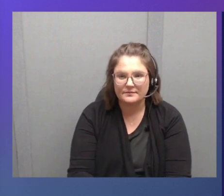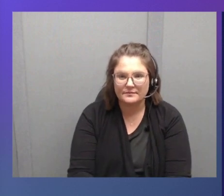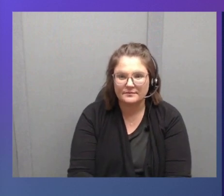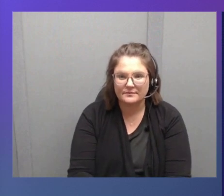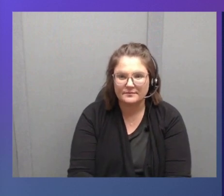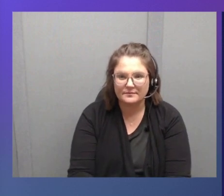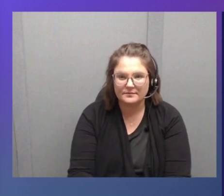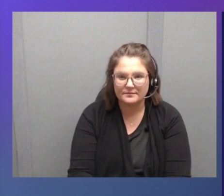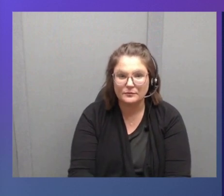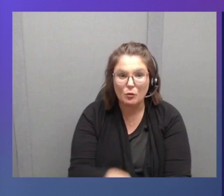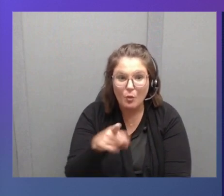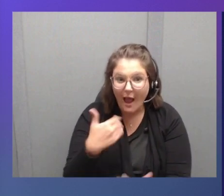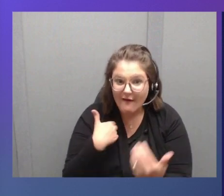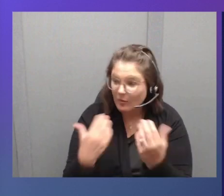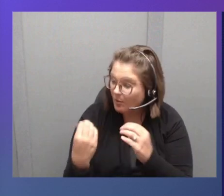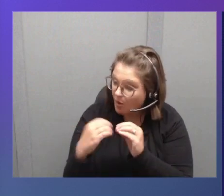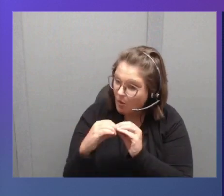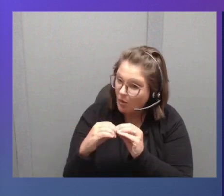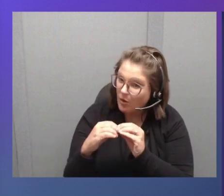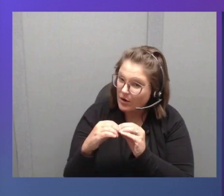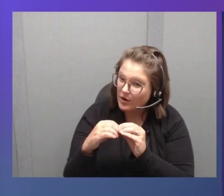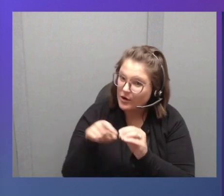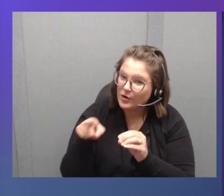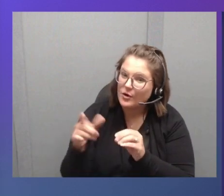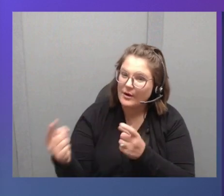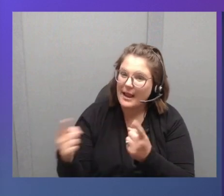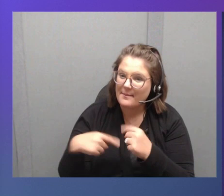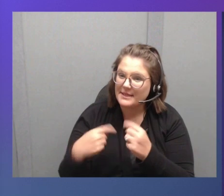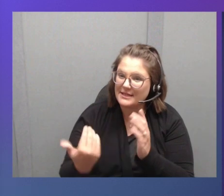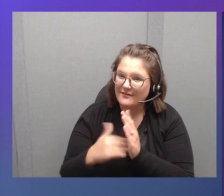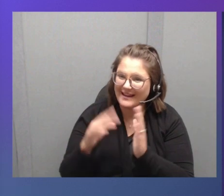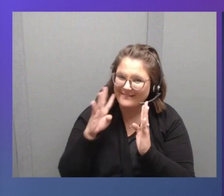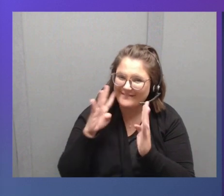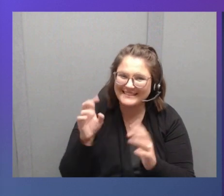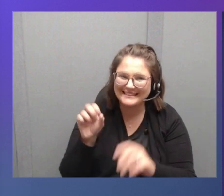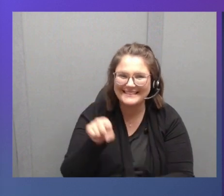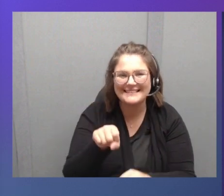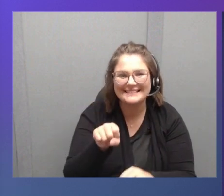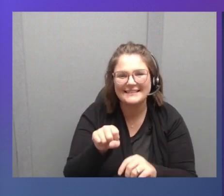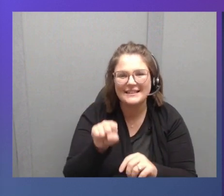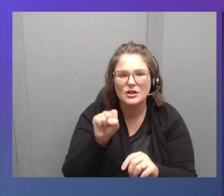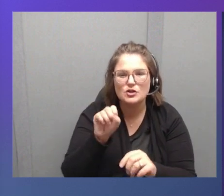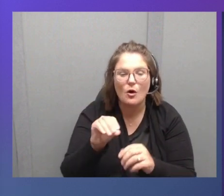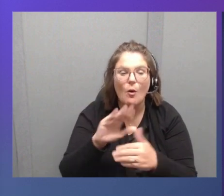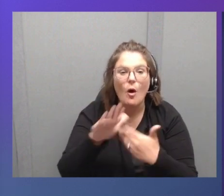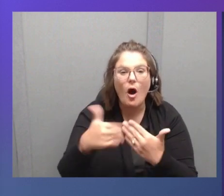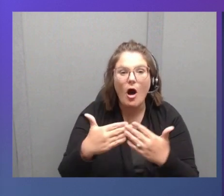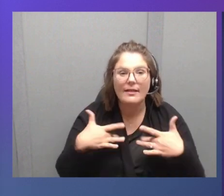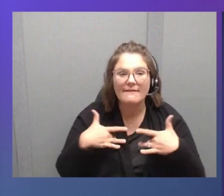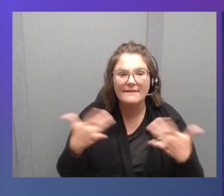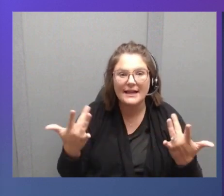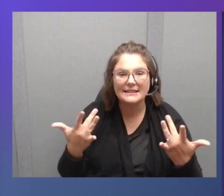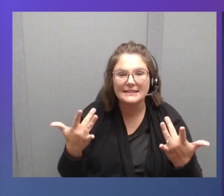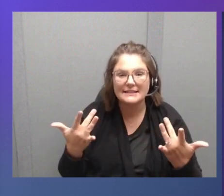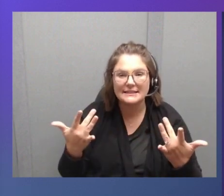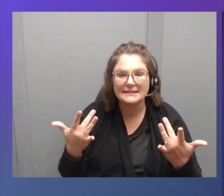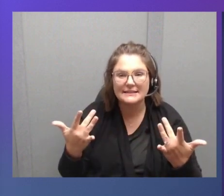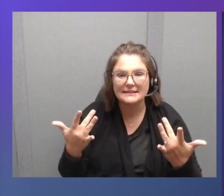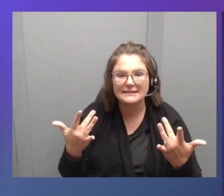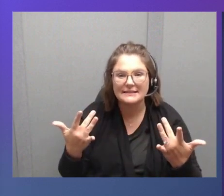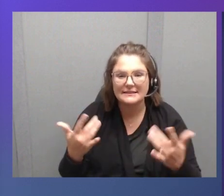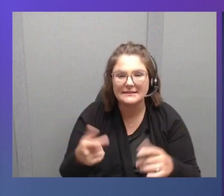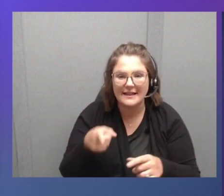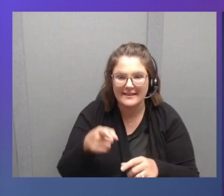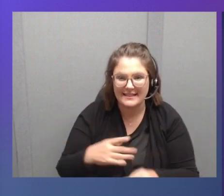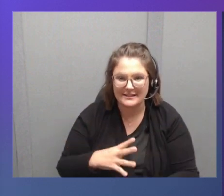Yes, you've got more. You're going to be at reInvent, right? Oh yeah. I'll be at reInvent. Perfect. Yes. So at reInvent, we did this. This is cool. This demo badge.